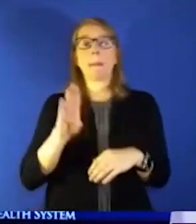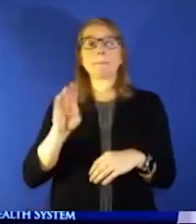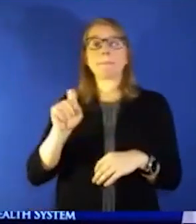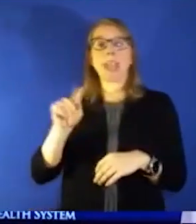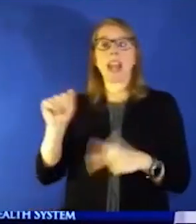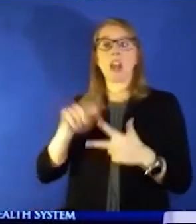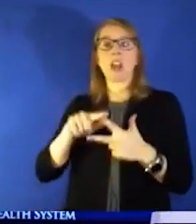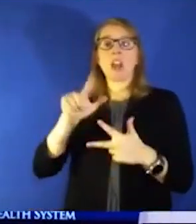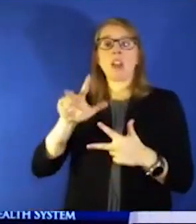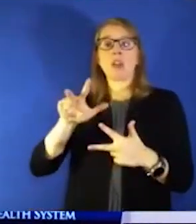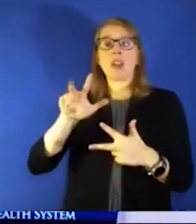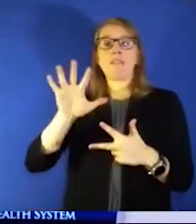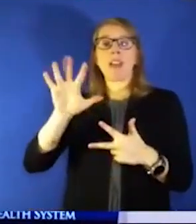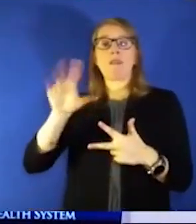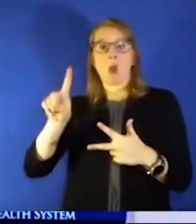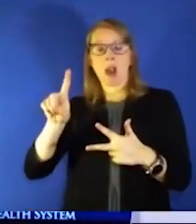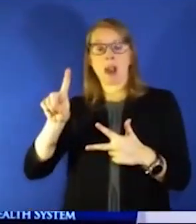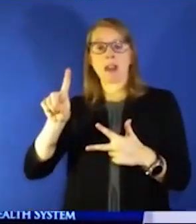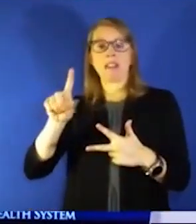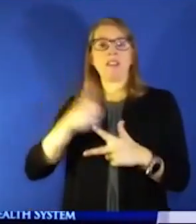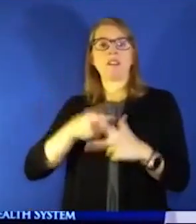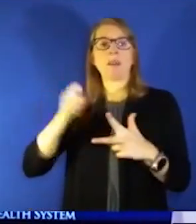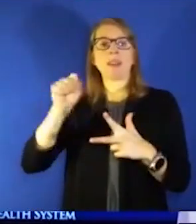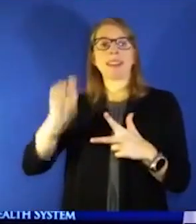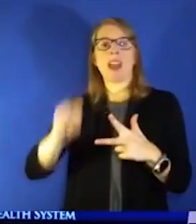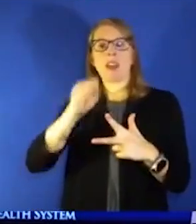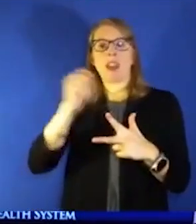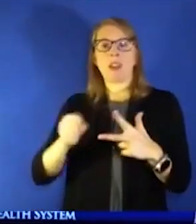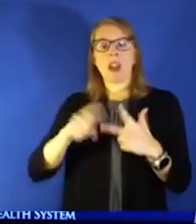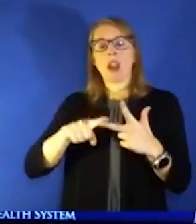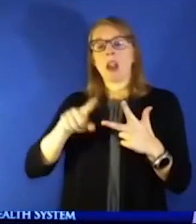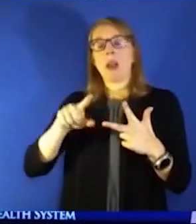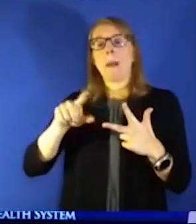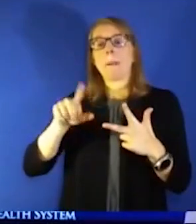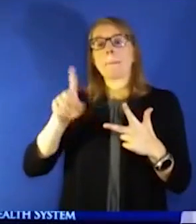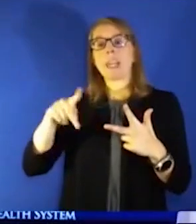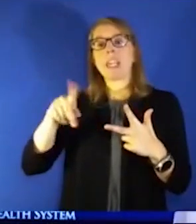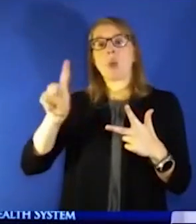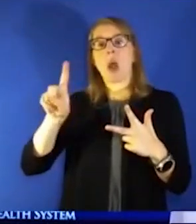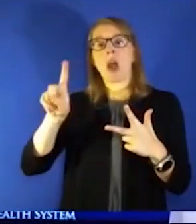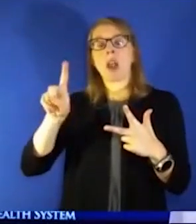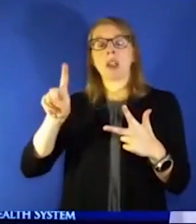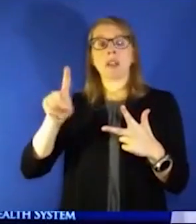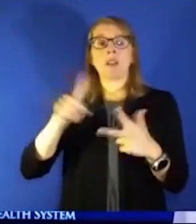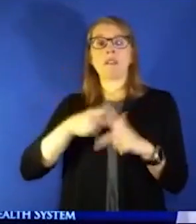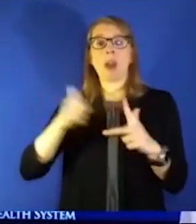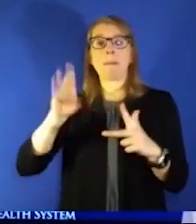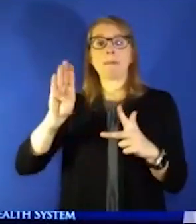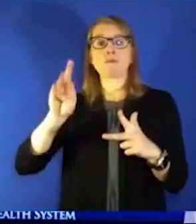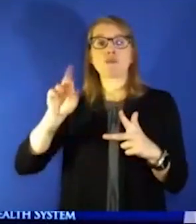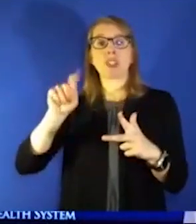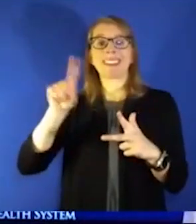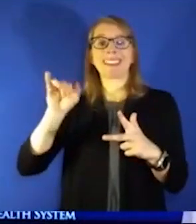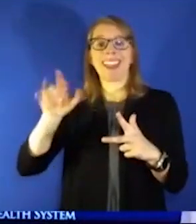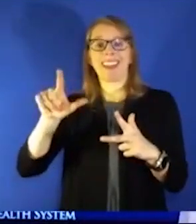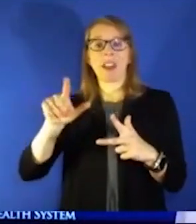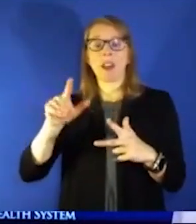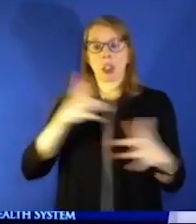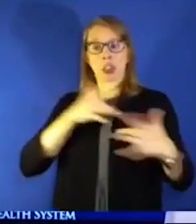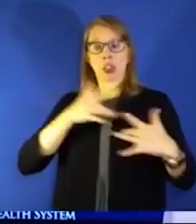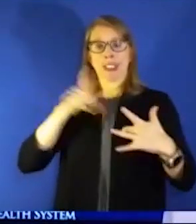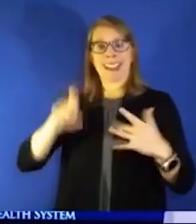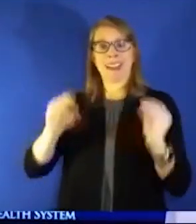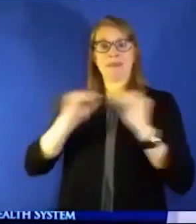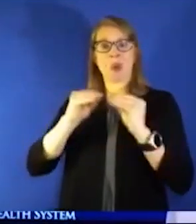Africa, obviously Alpha, the P1 out of Brazil, we were concerned that are we going to need more vaccines now because